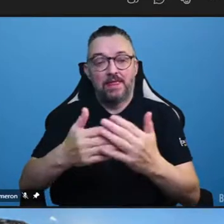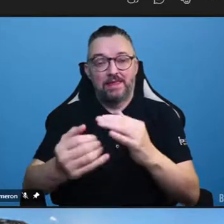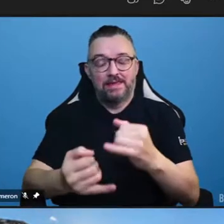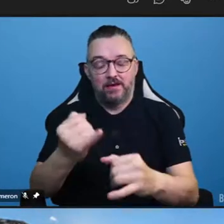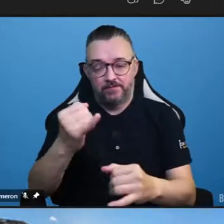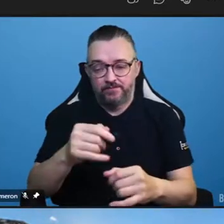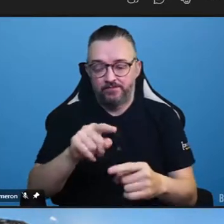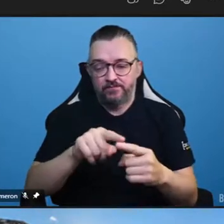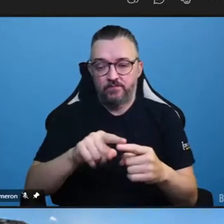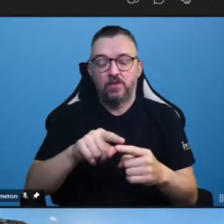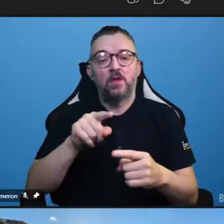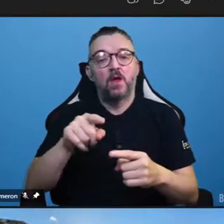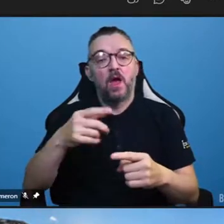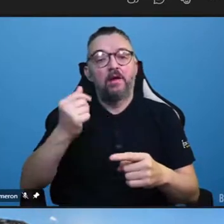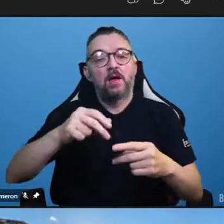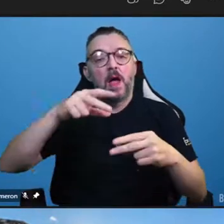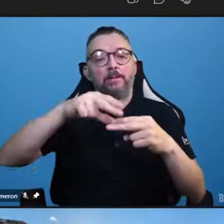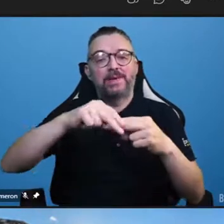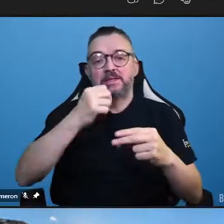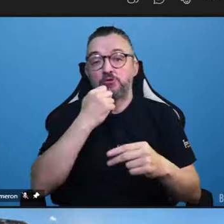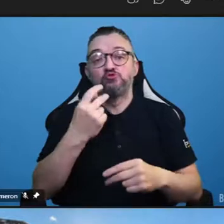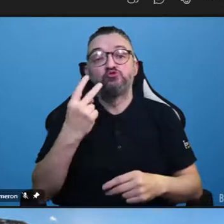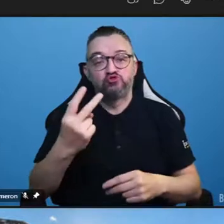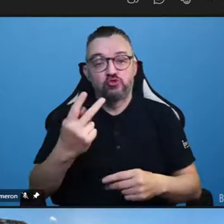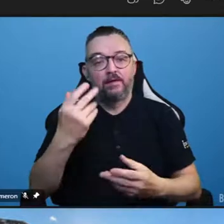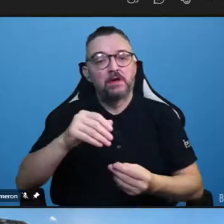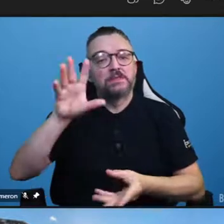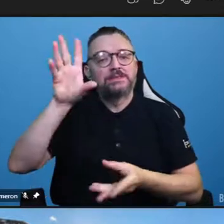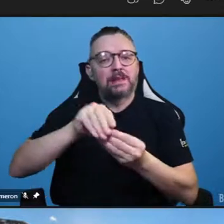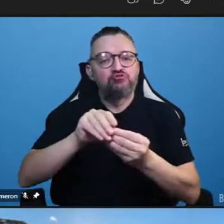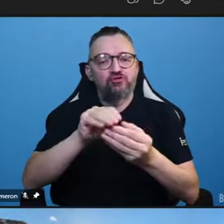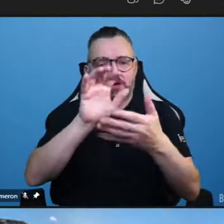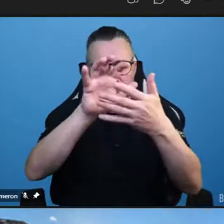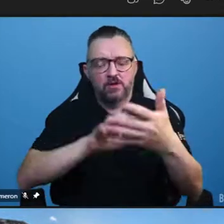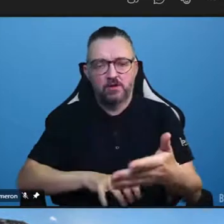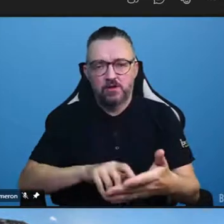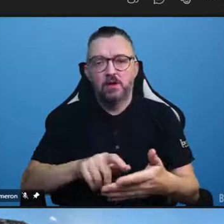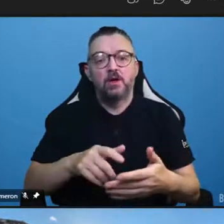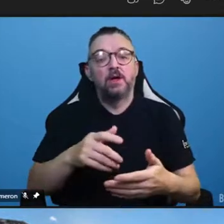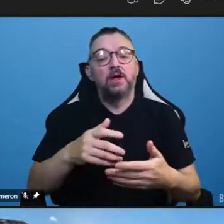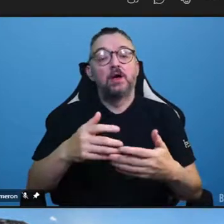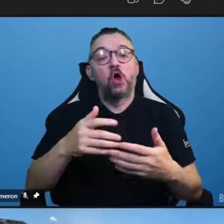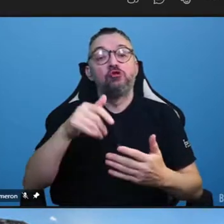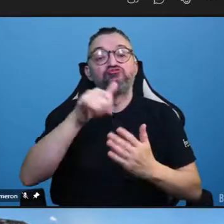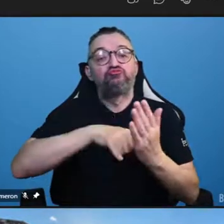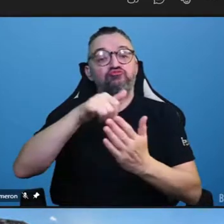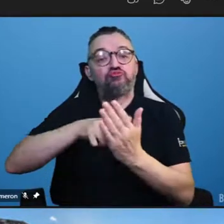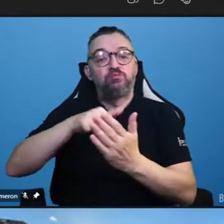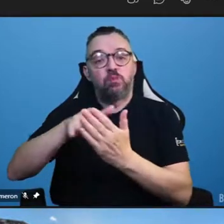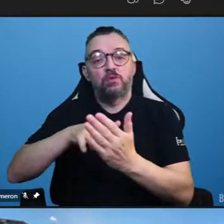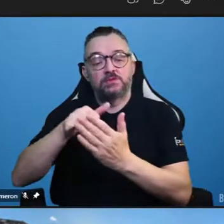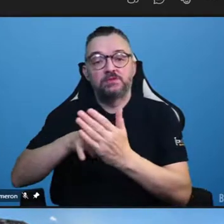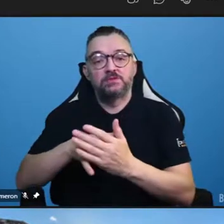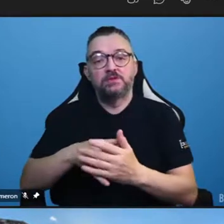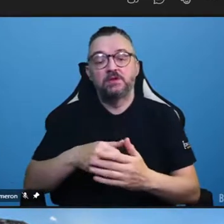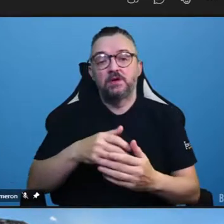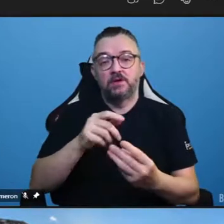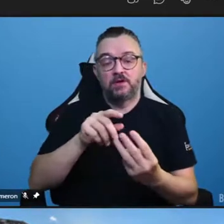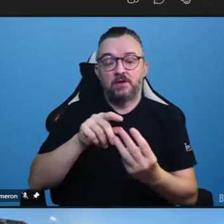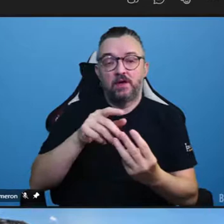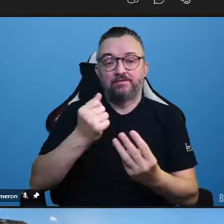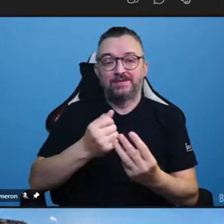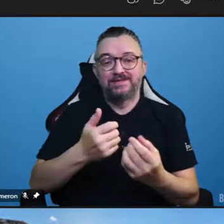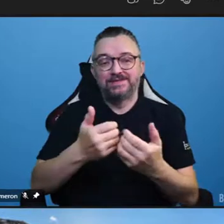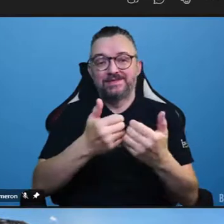period, again, that's attached to Appendix 2 in a summary form. 10 separate reports that were issued in the period, 3 for South Lancashire Council